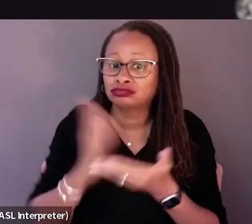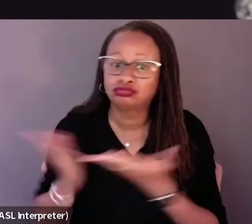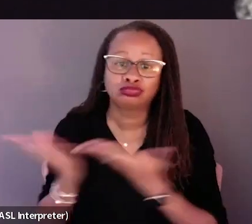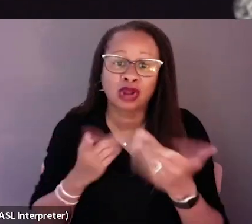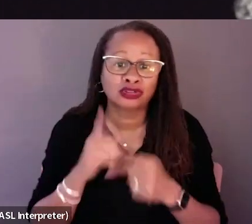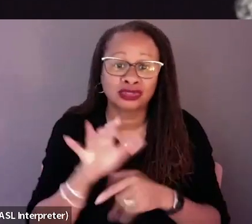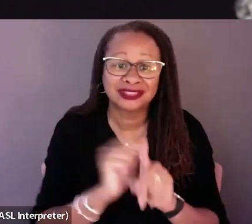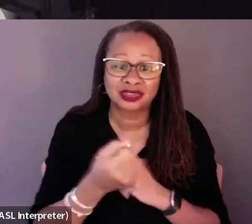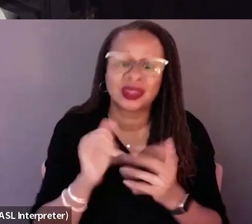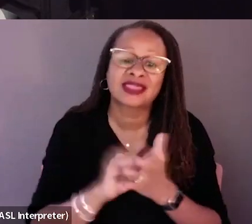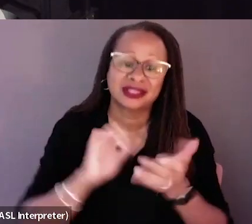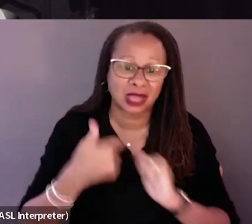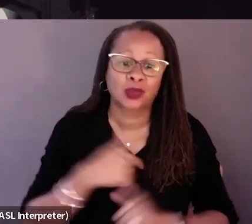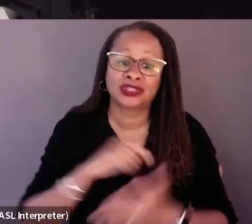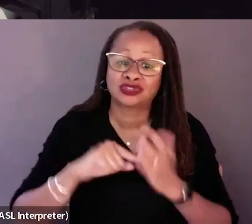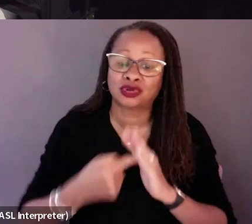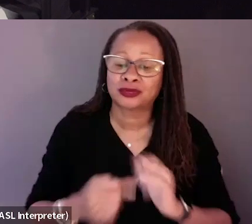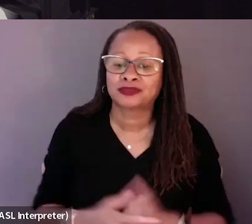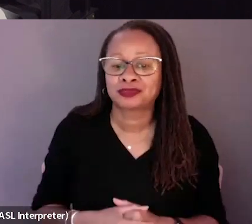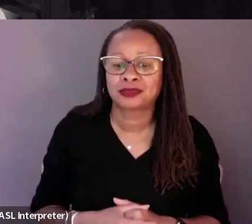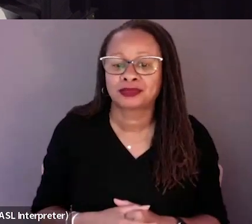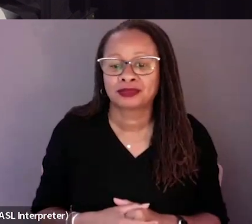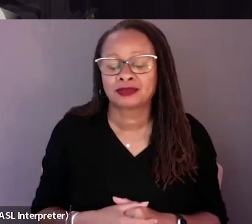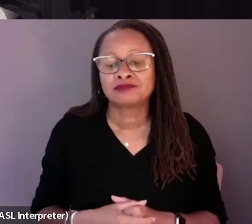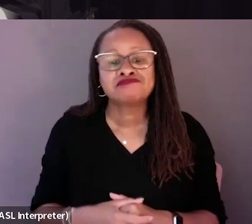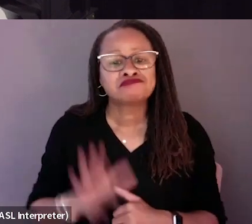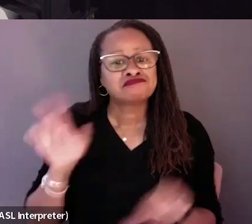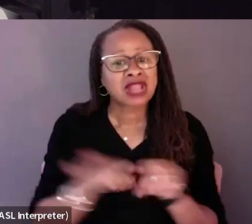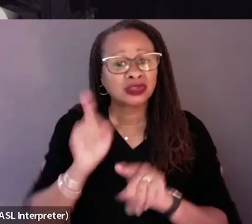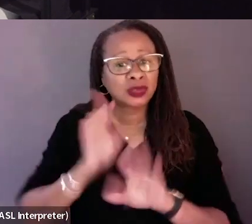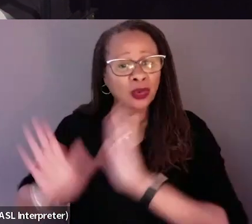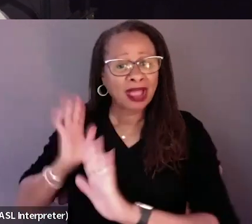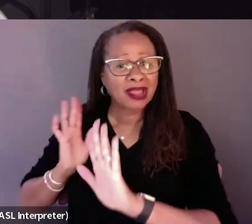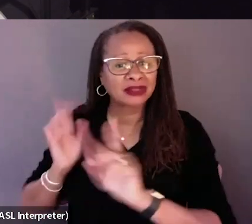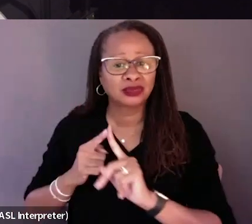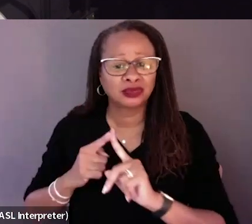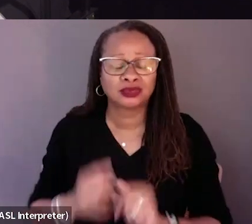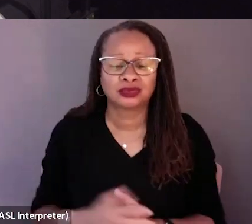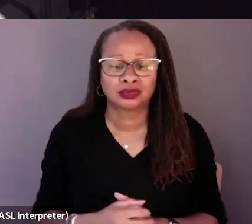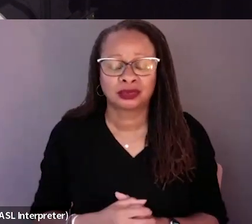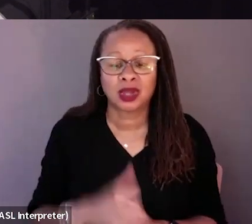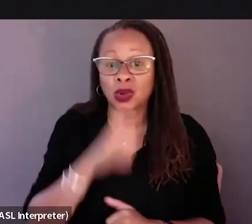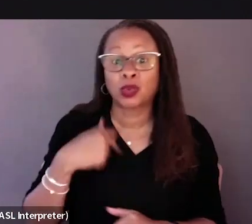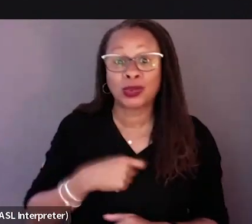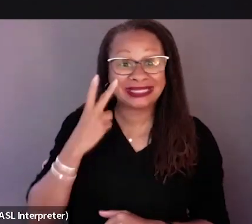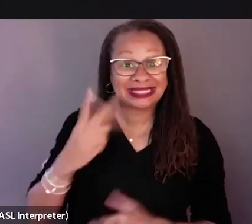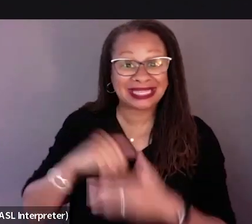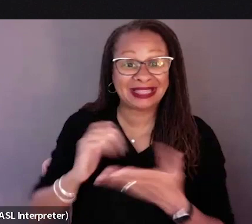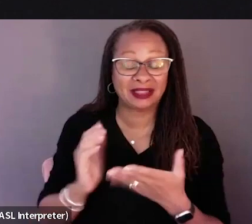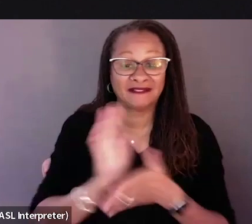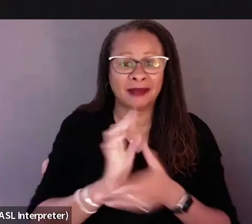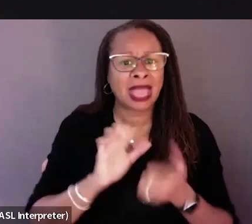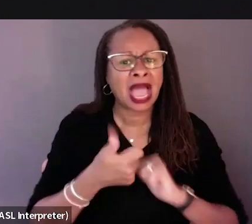that's how we started. And going back to who we see in the film, how did you choose